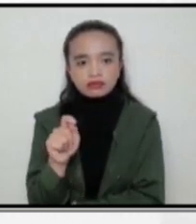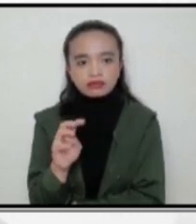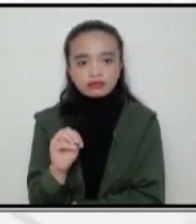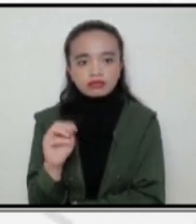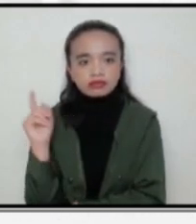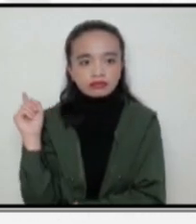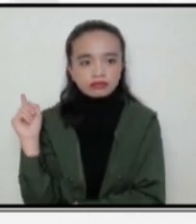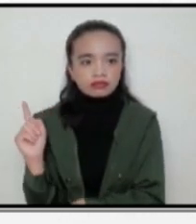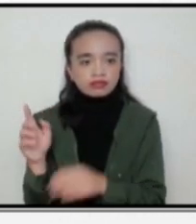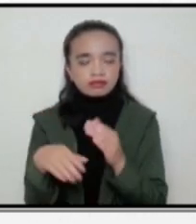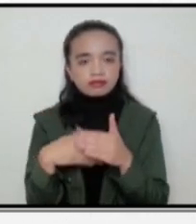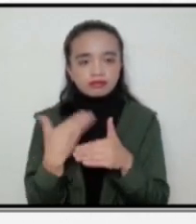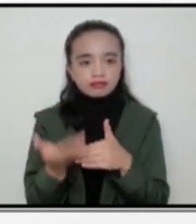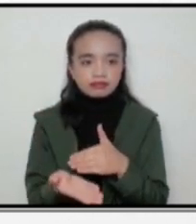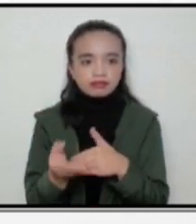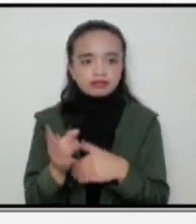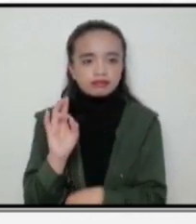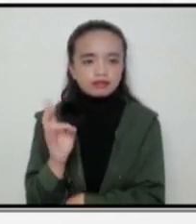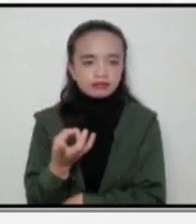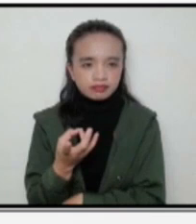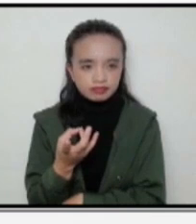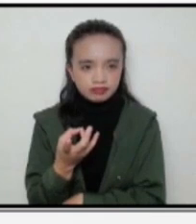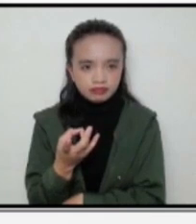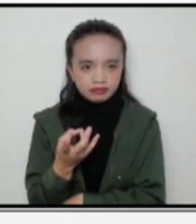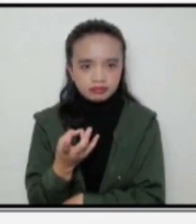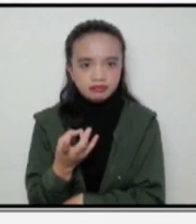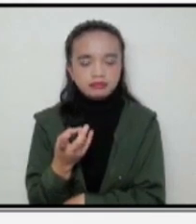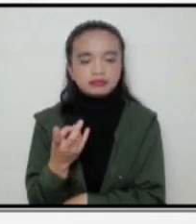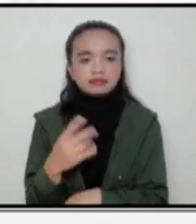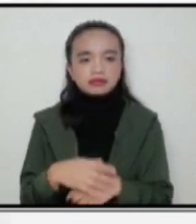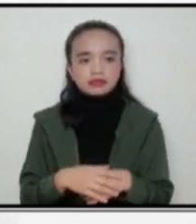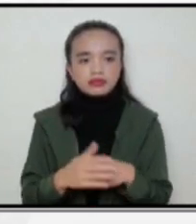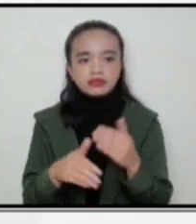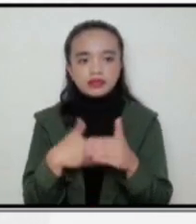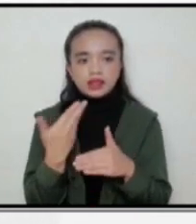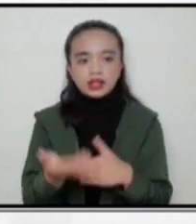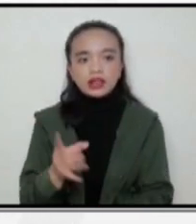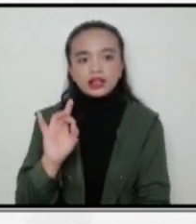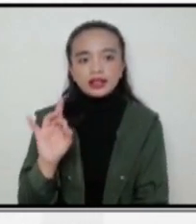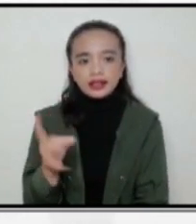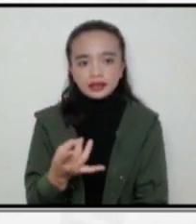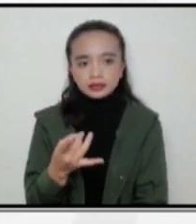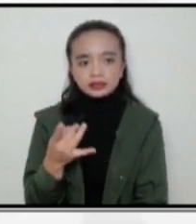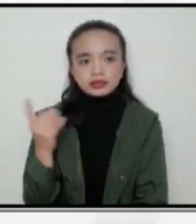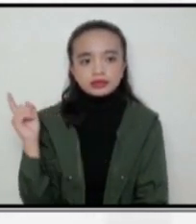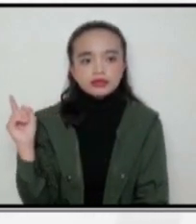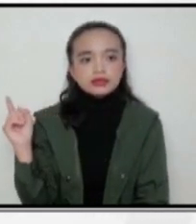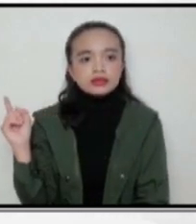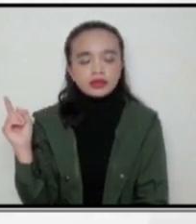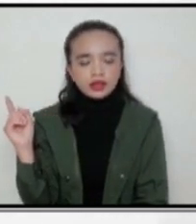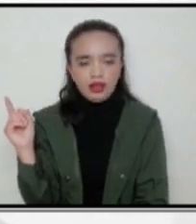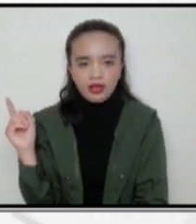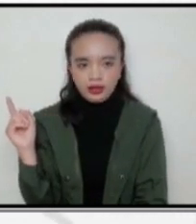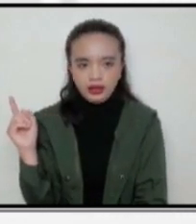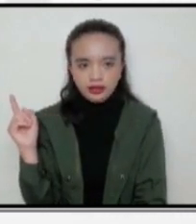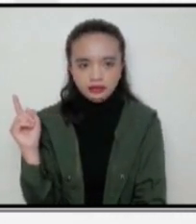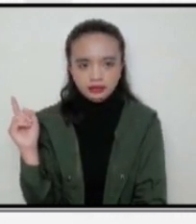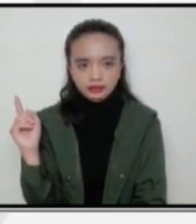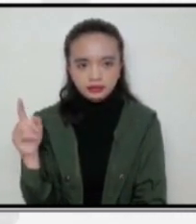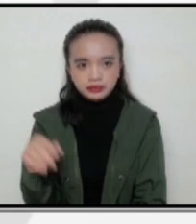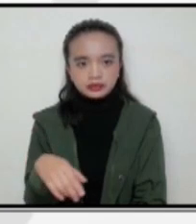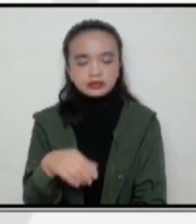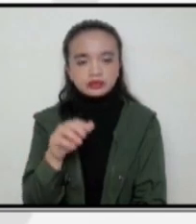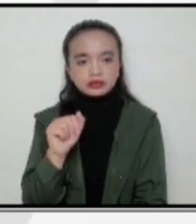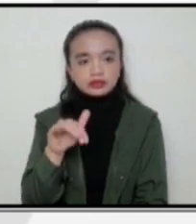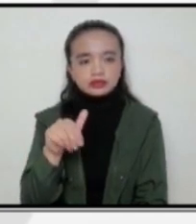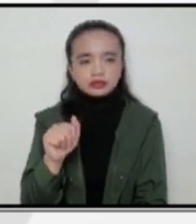po ng Taft Avenue from UN Avenue to P. Burgos Avenue. Ang stretchin po ng Romualdez from UN Avenue to Ayala Boulevard.